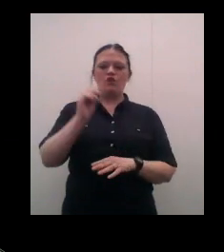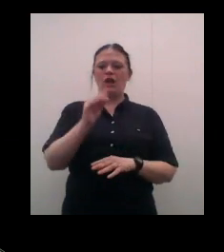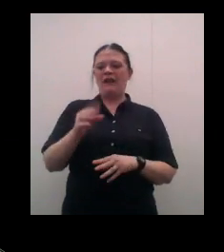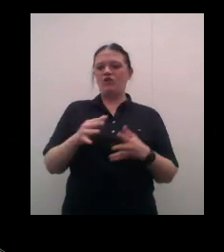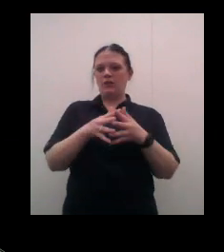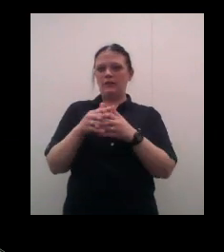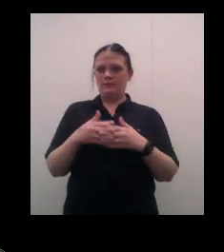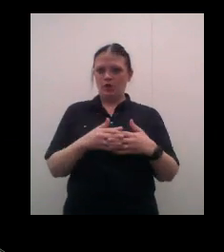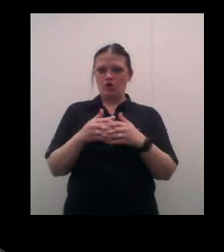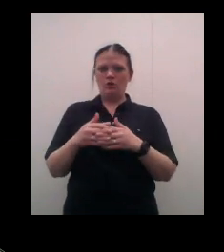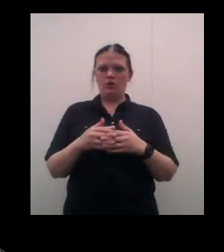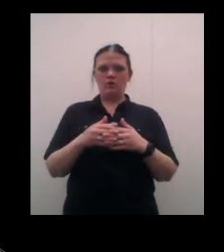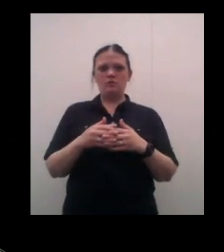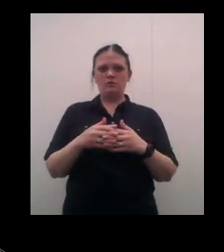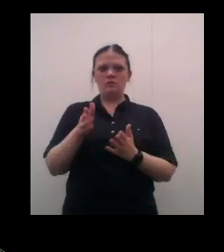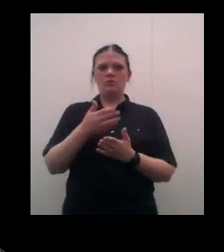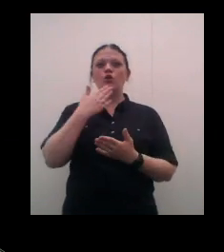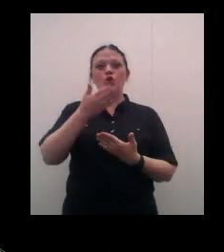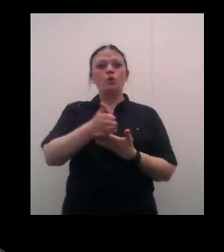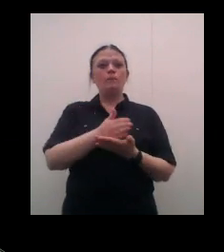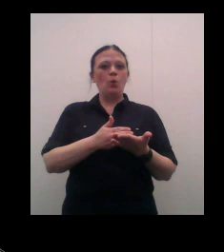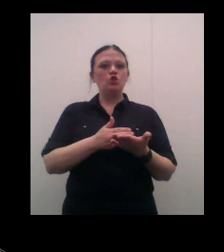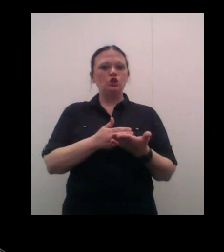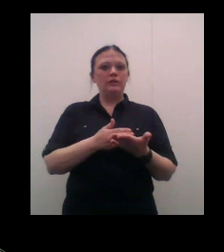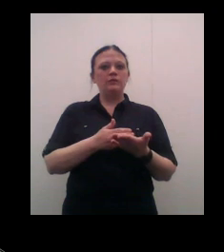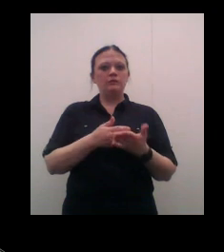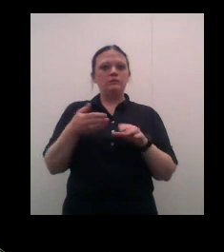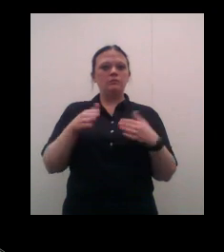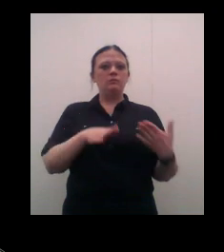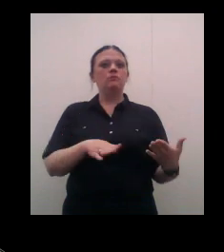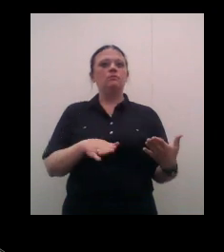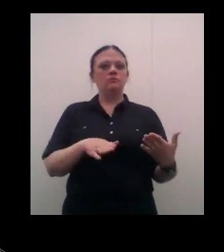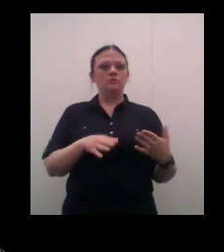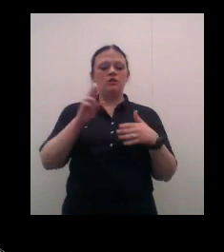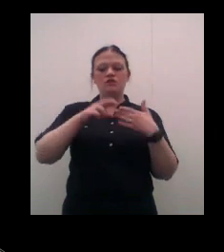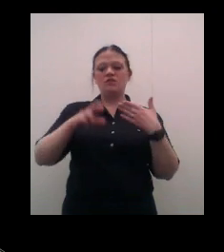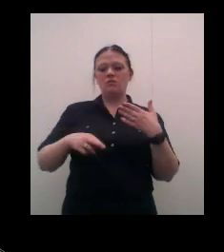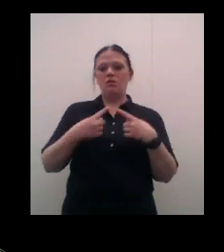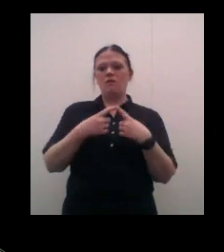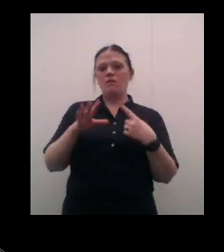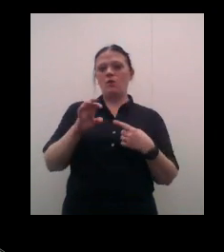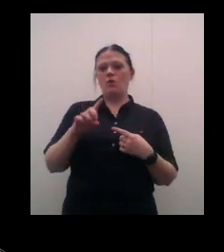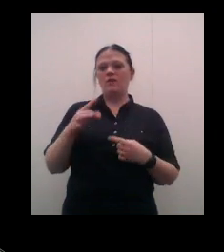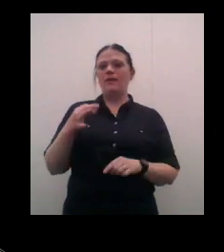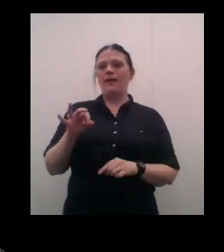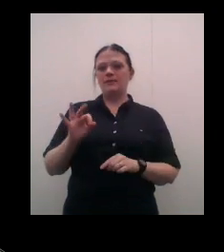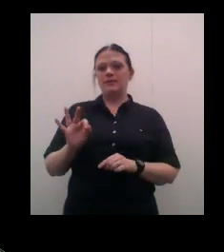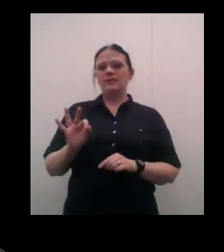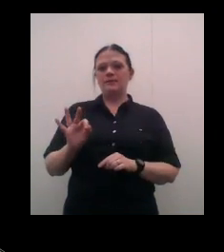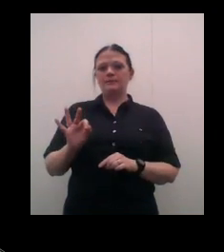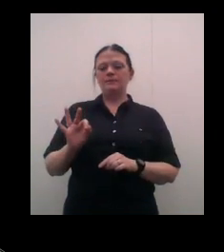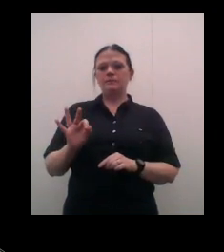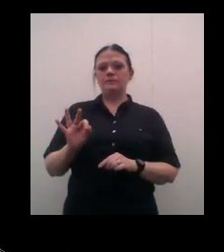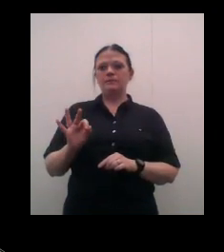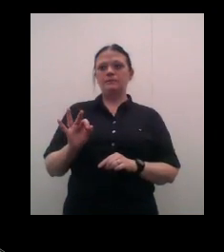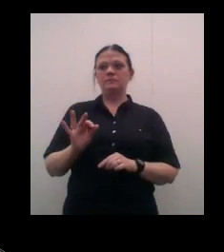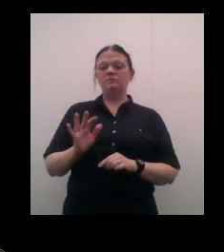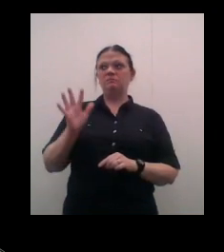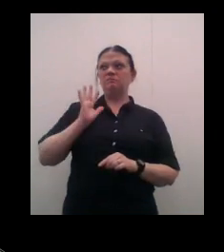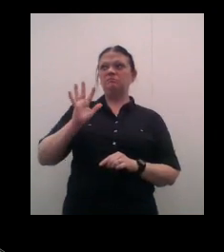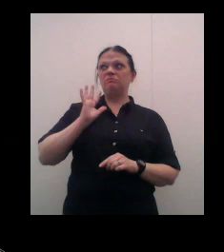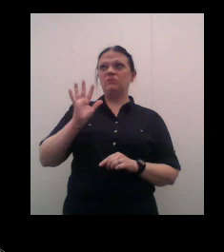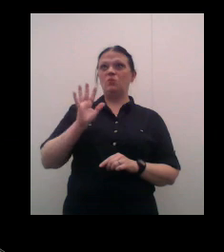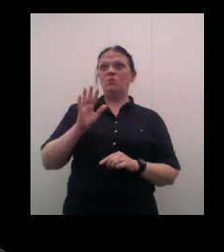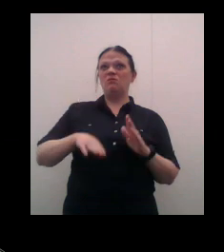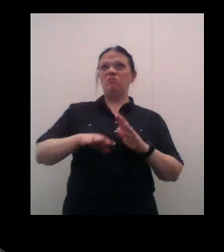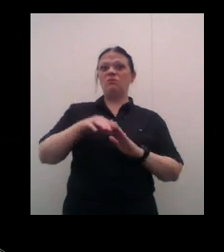Americans making up a proportion of the mortality, those who died as a result of COVID-19. At one point, it was up to almost a third